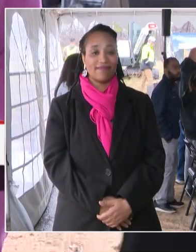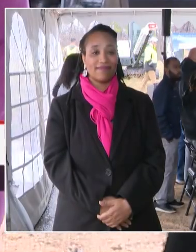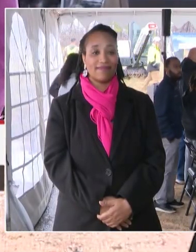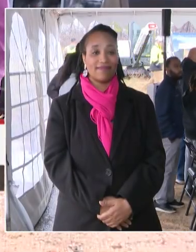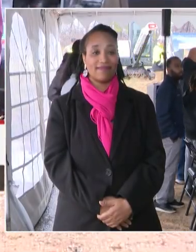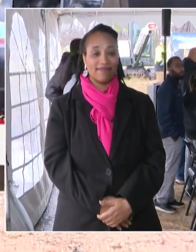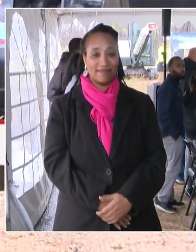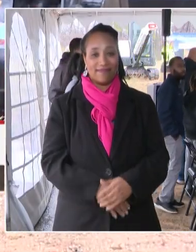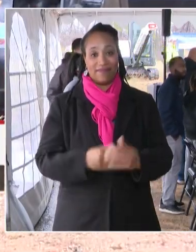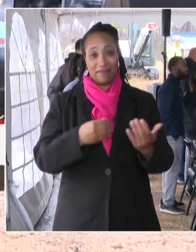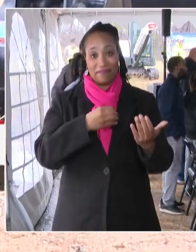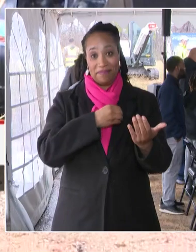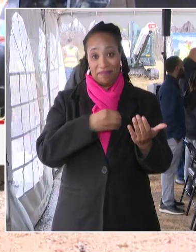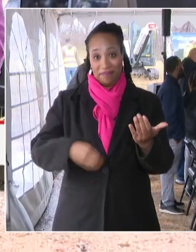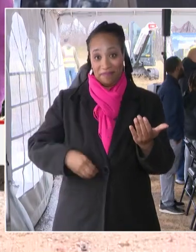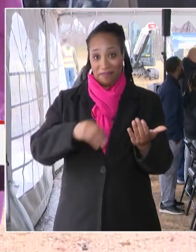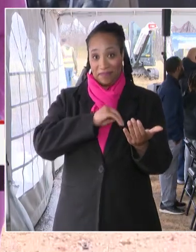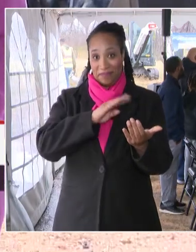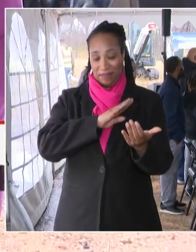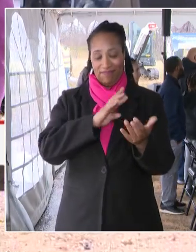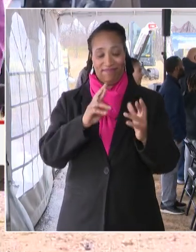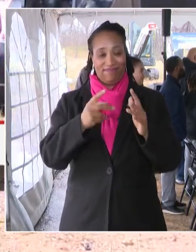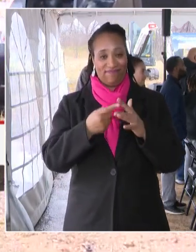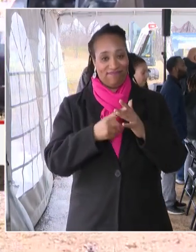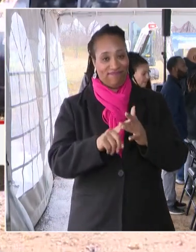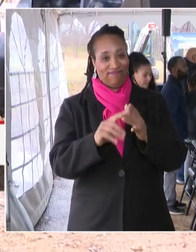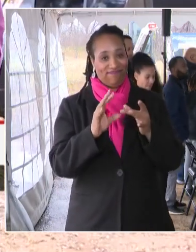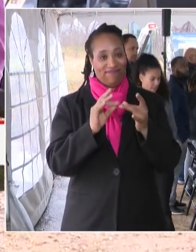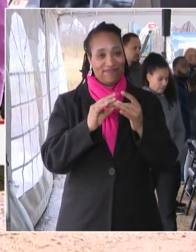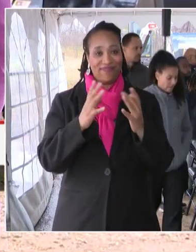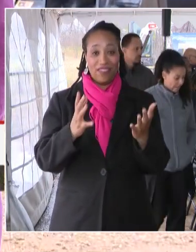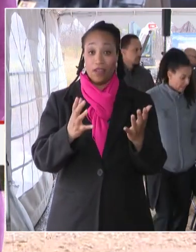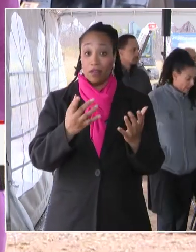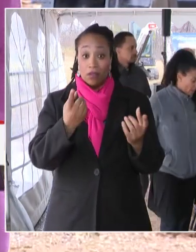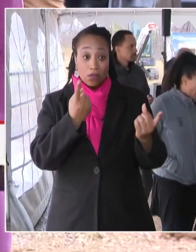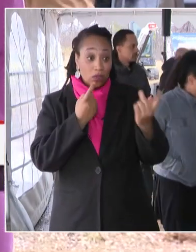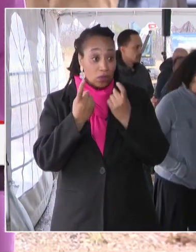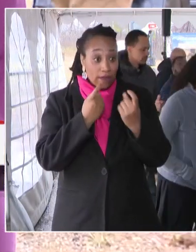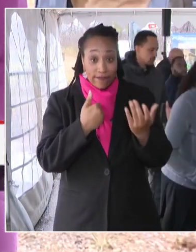Okay, I'm told I'm taking some questions. Any questions? Any questions?